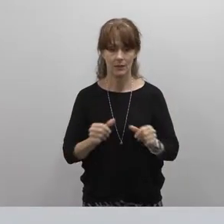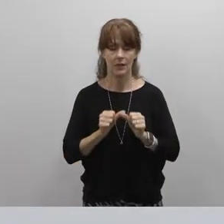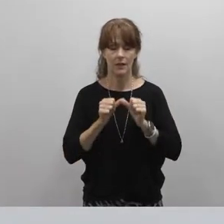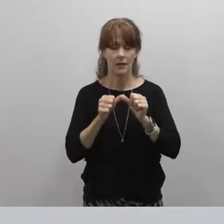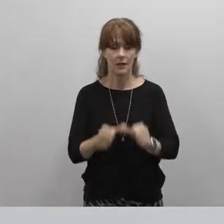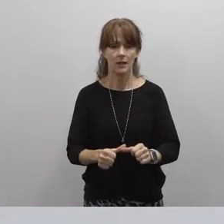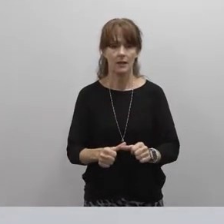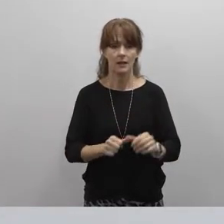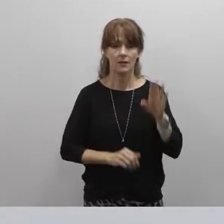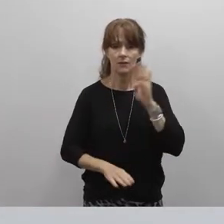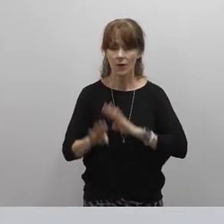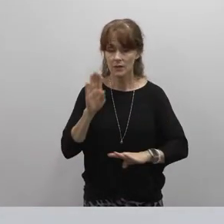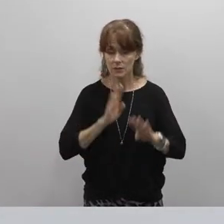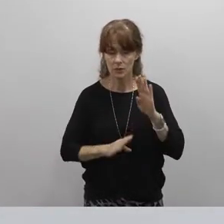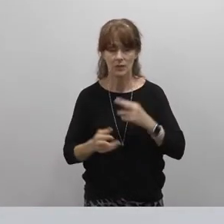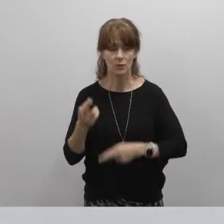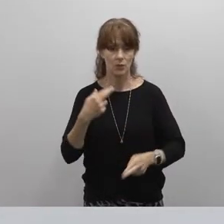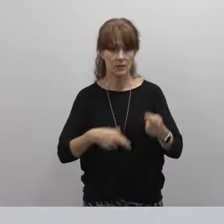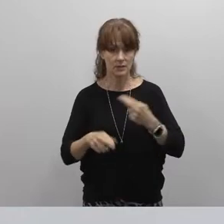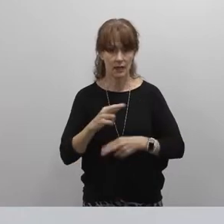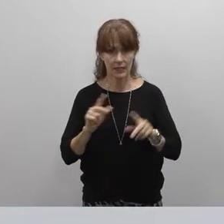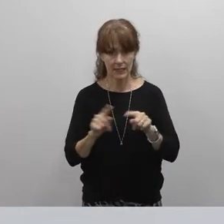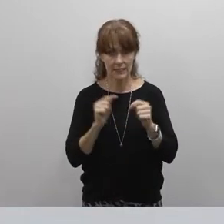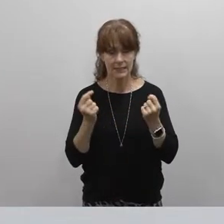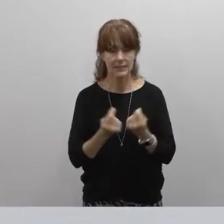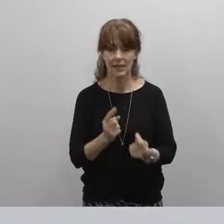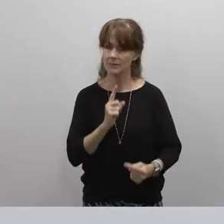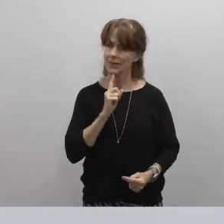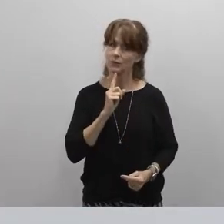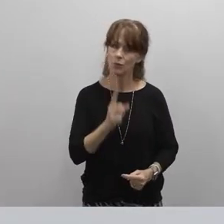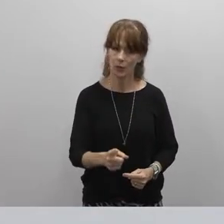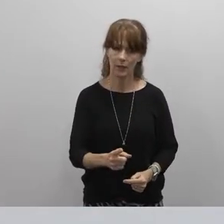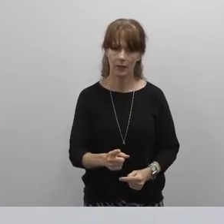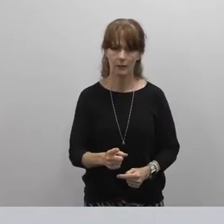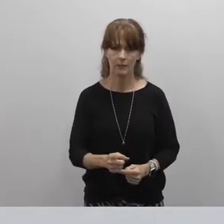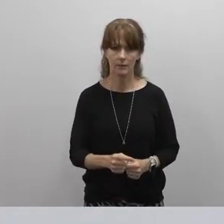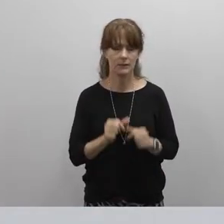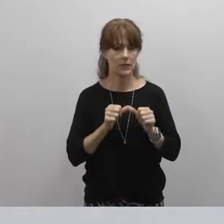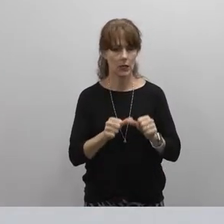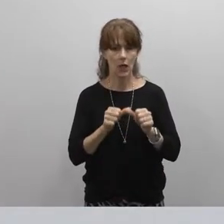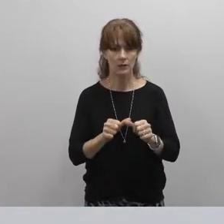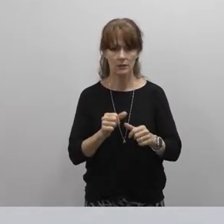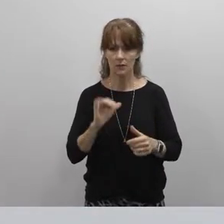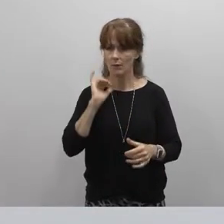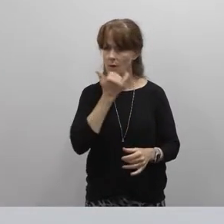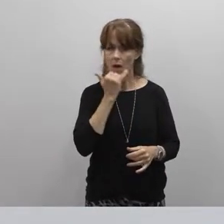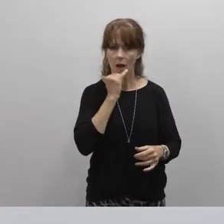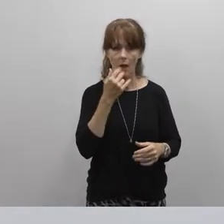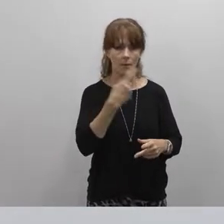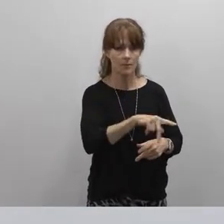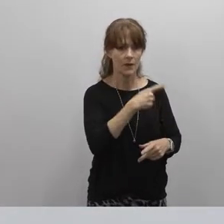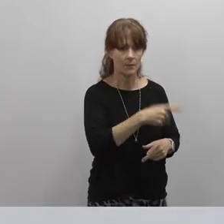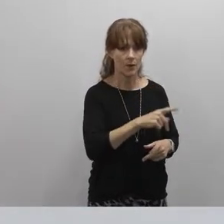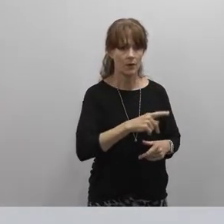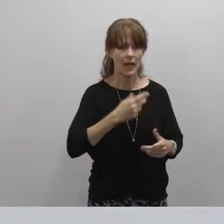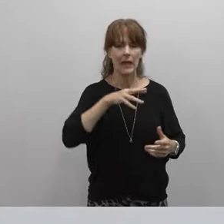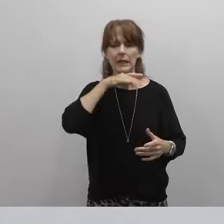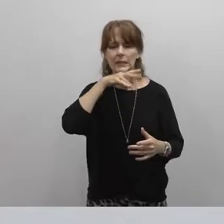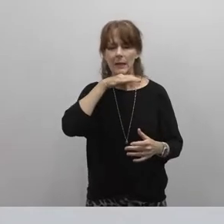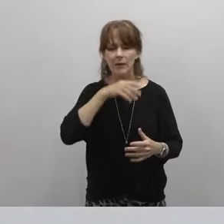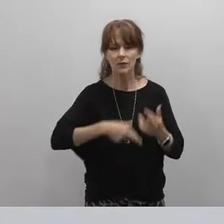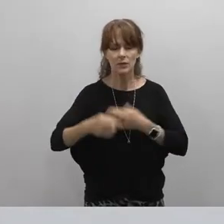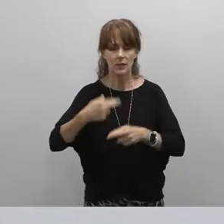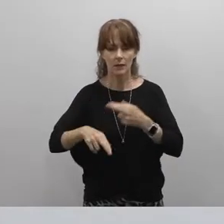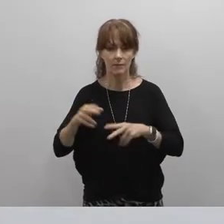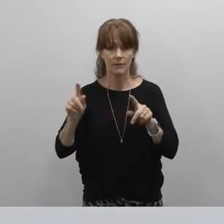continues. Frustration of recycling teams is real. There's a constant misuse of purple bins and contamination of recyclables. Our